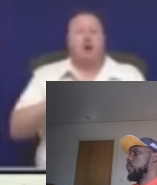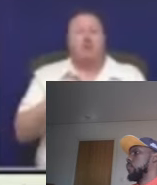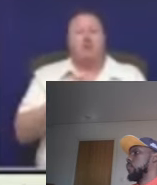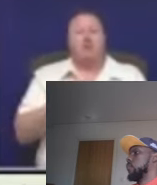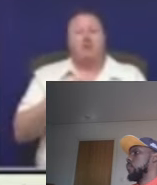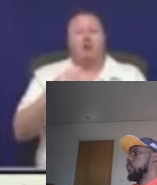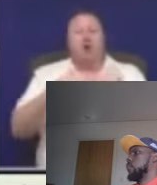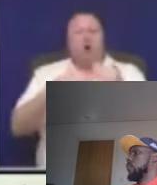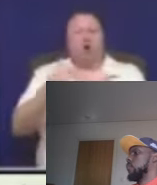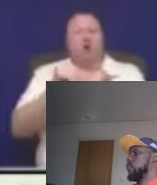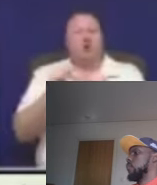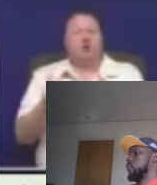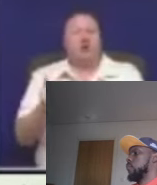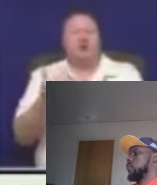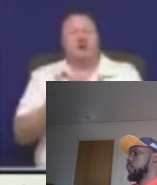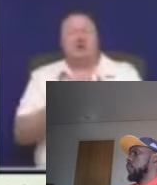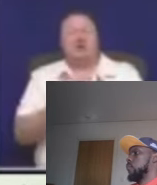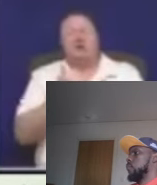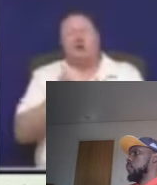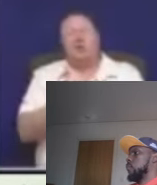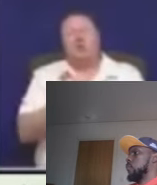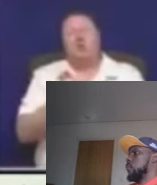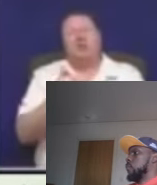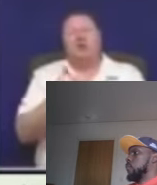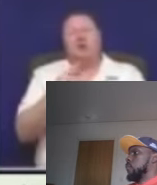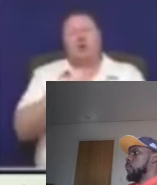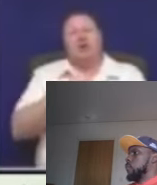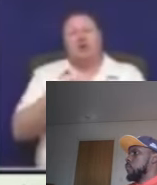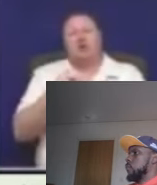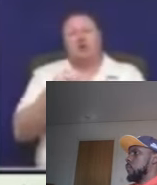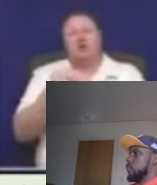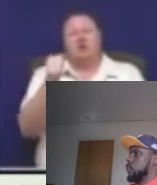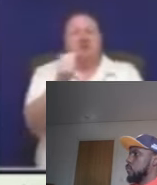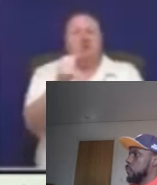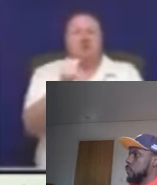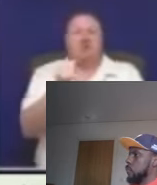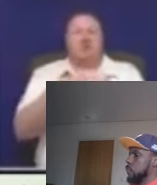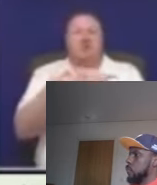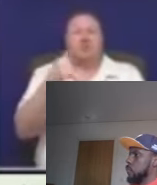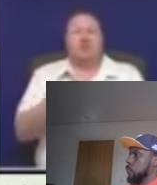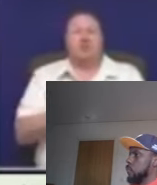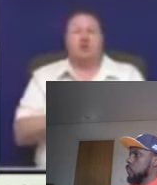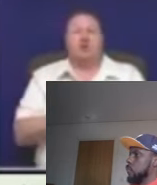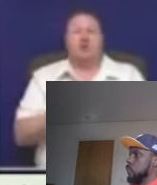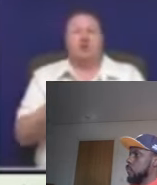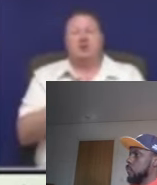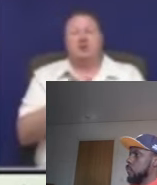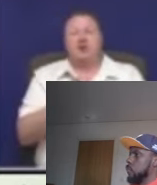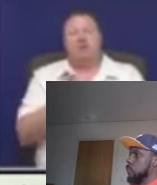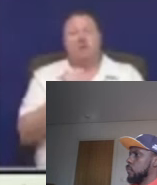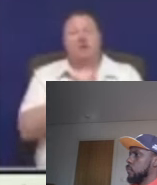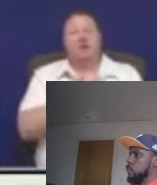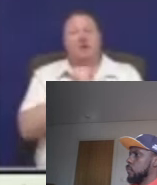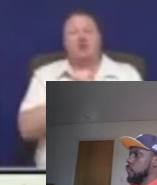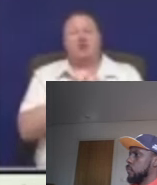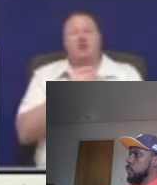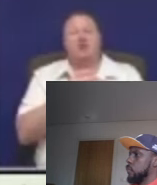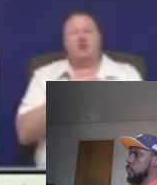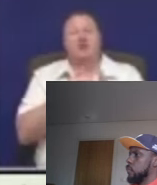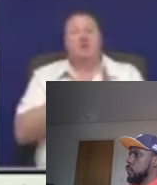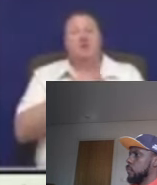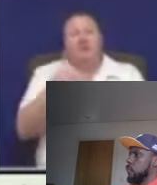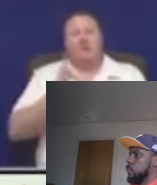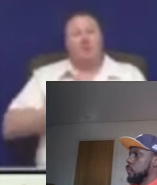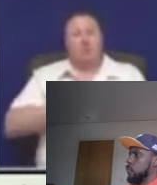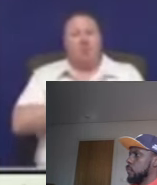can participate in national infrastructure projects. Furthermore, working through the Construction Industry Development Board, we